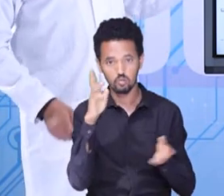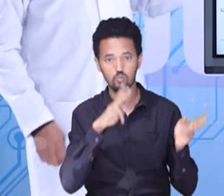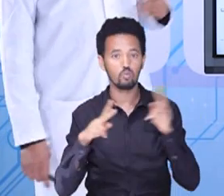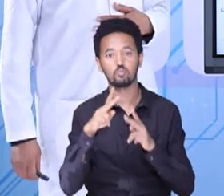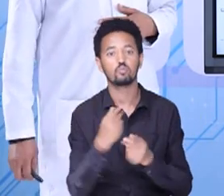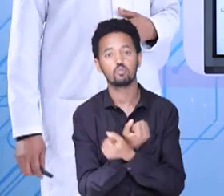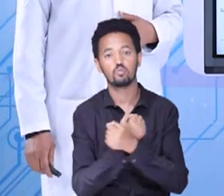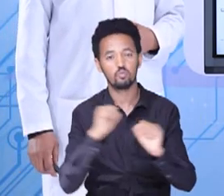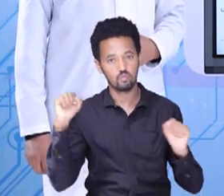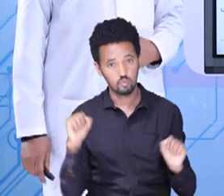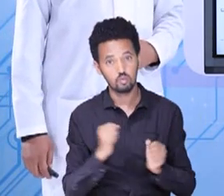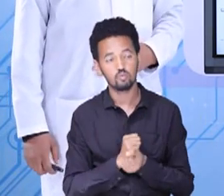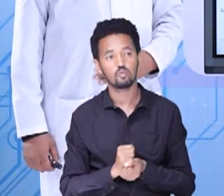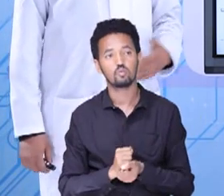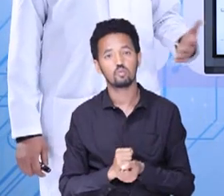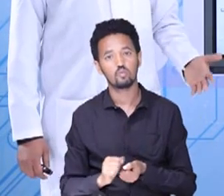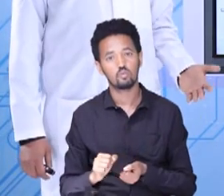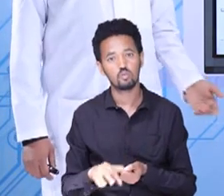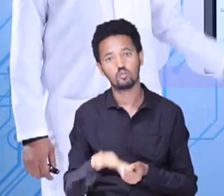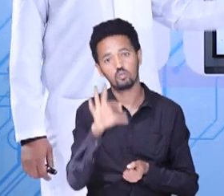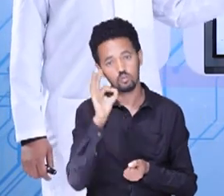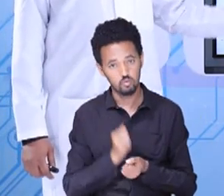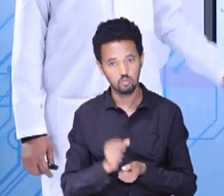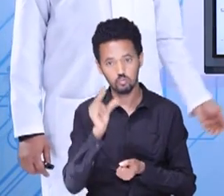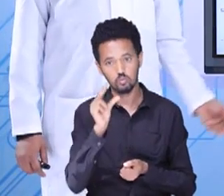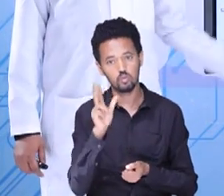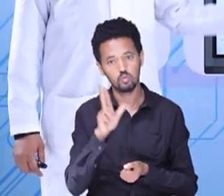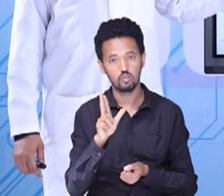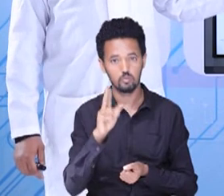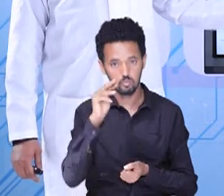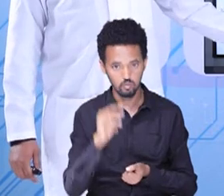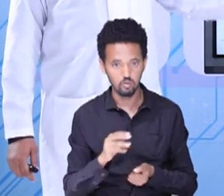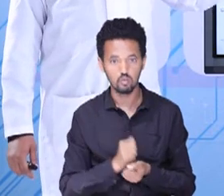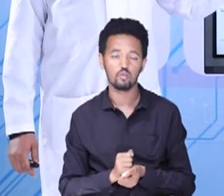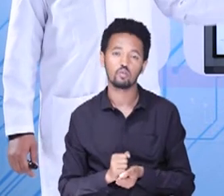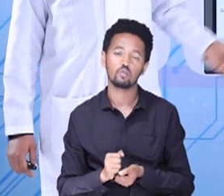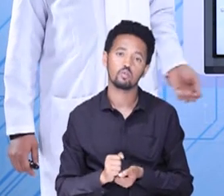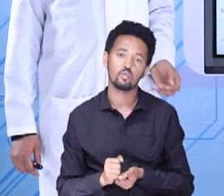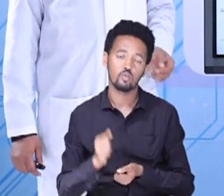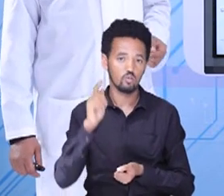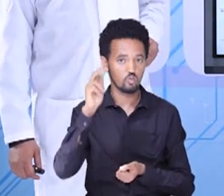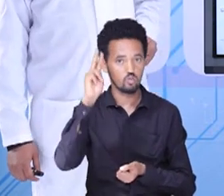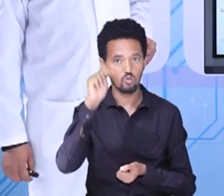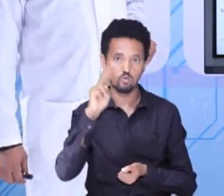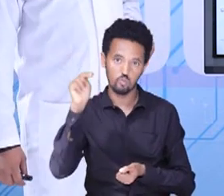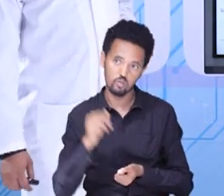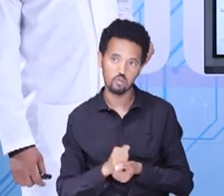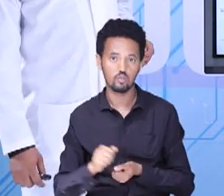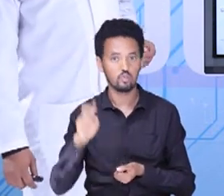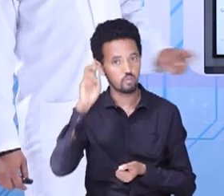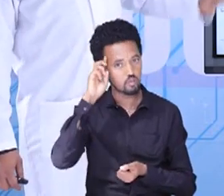the UN appointed commission of 5 men from Burma, Guatemala, Norway, Pakistan, and